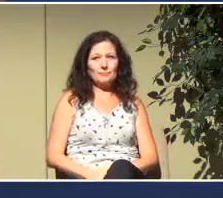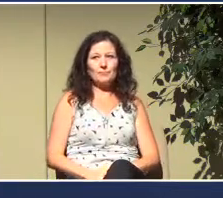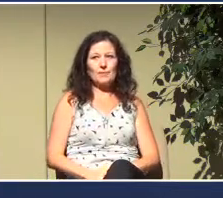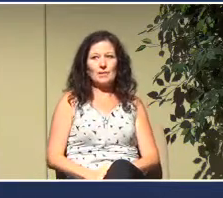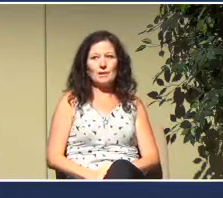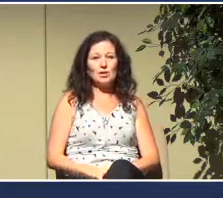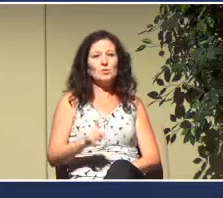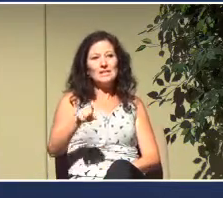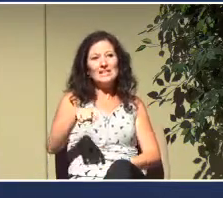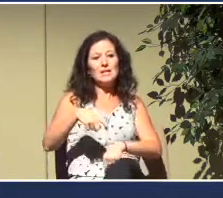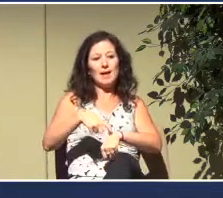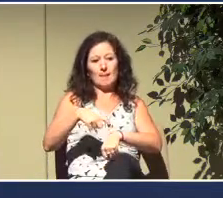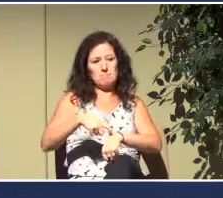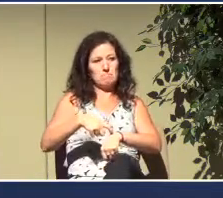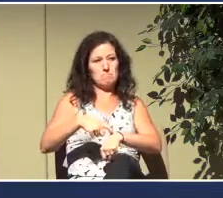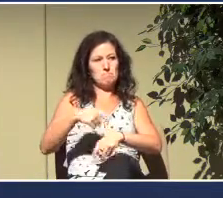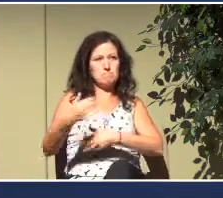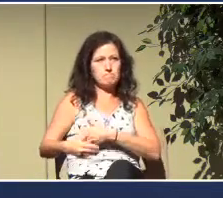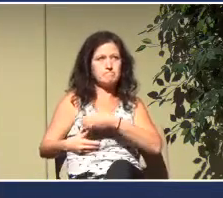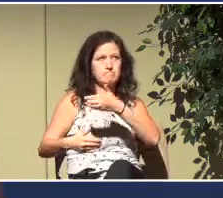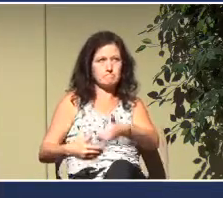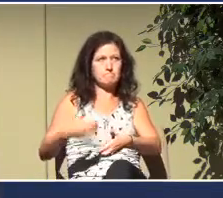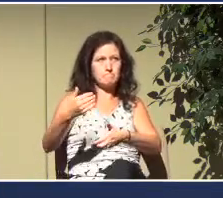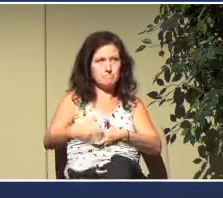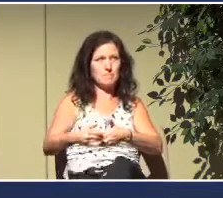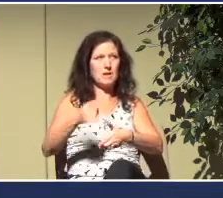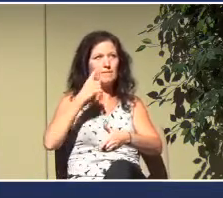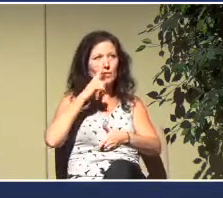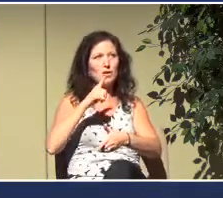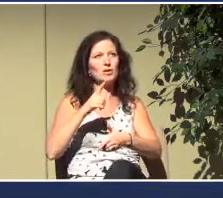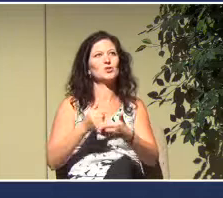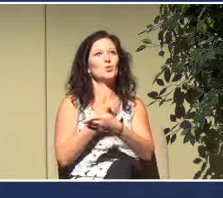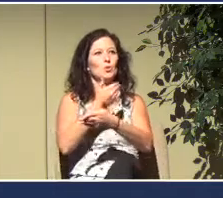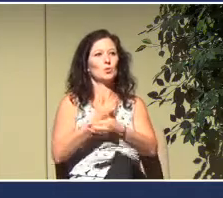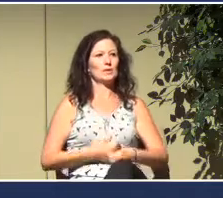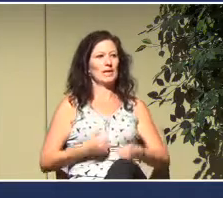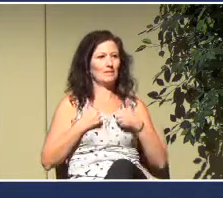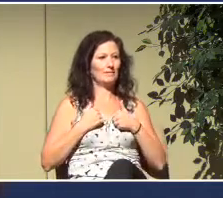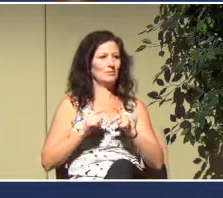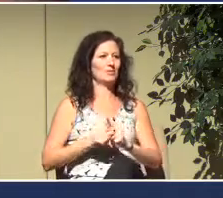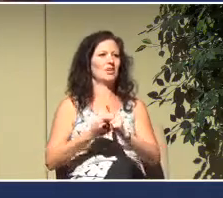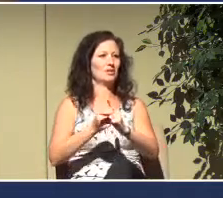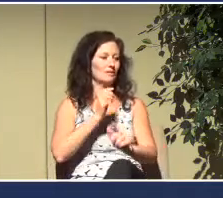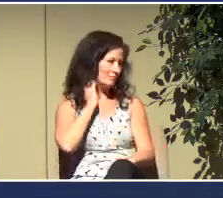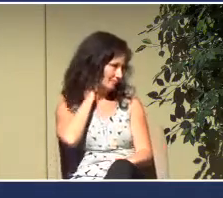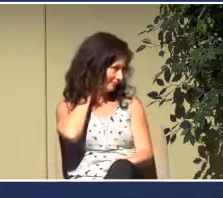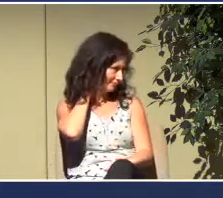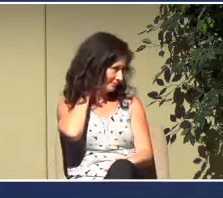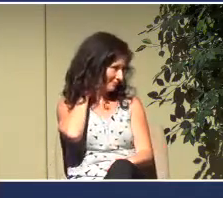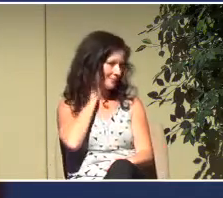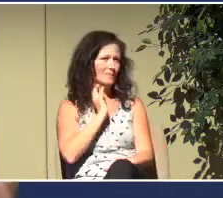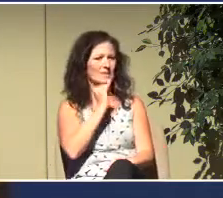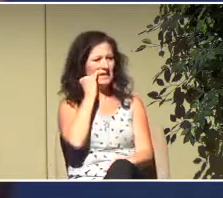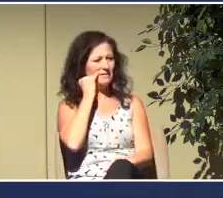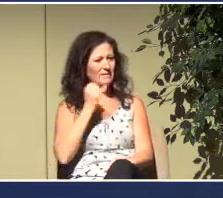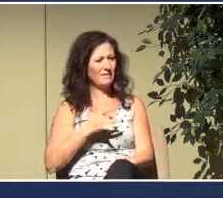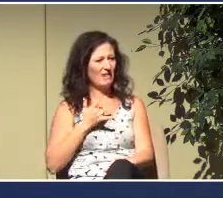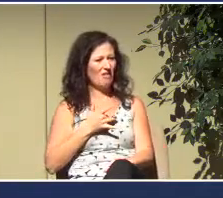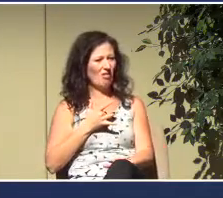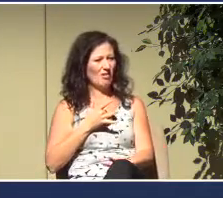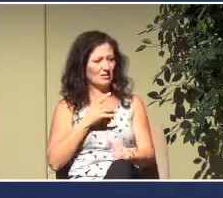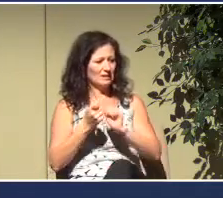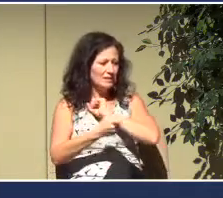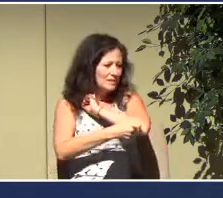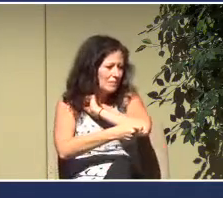new reality to sink in. And therefore, whenever we find ourselves returning to sins and addictions, feeling crushed by their weight, by